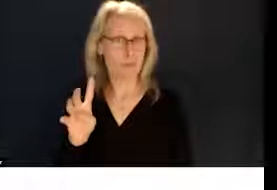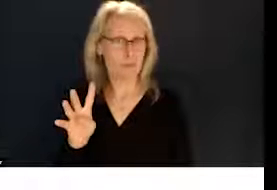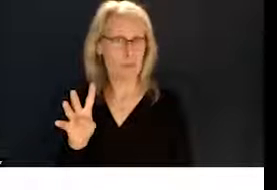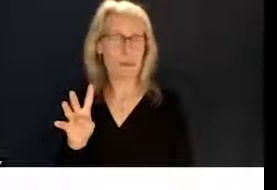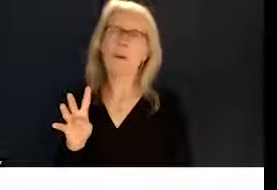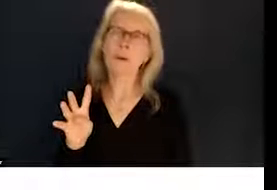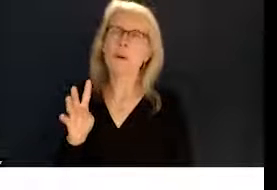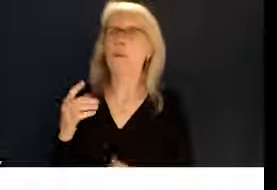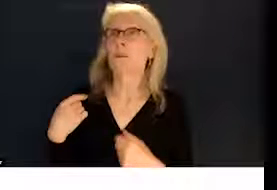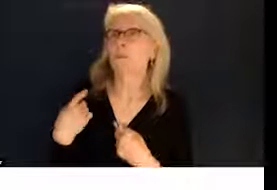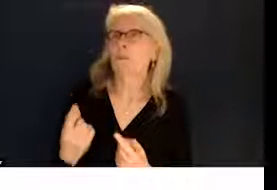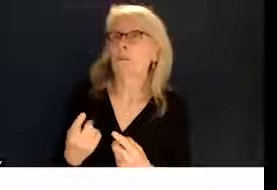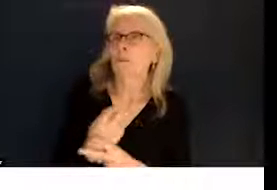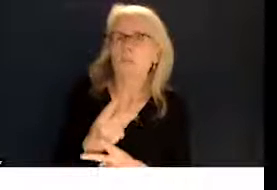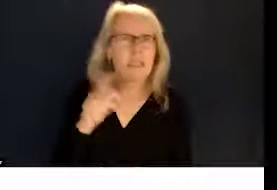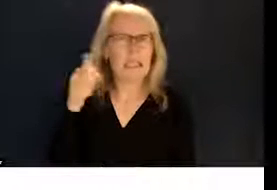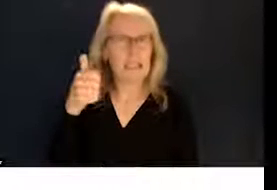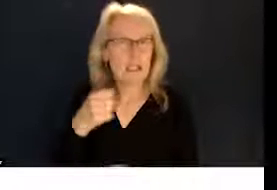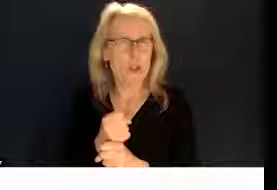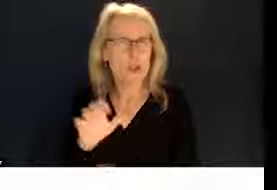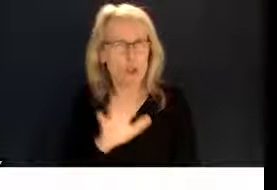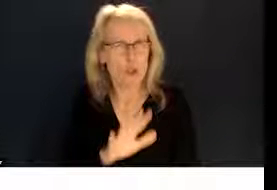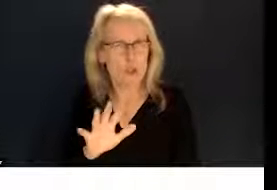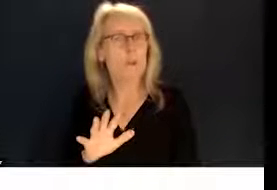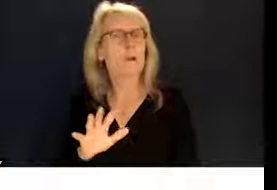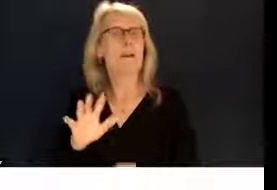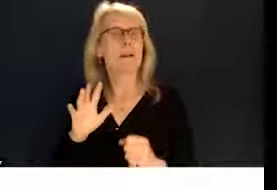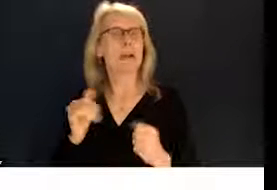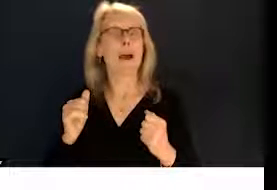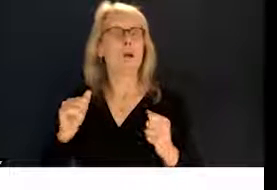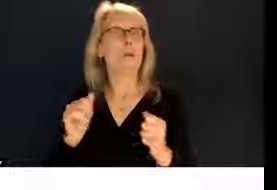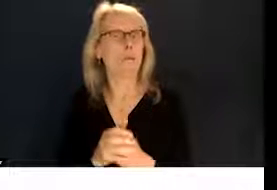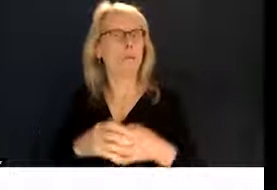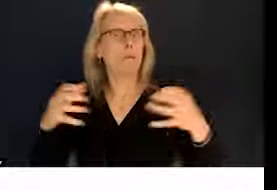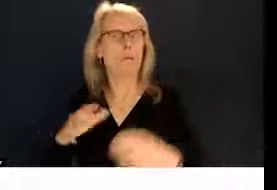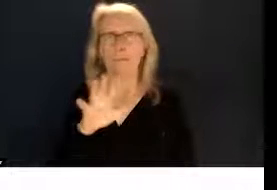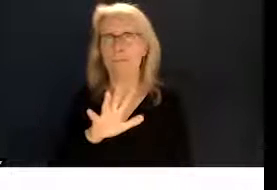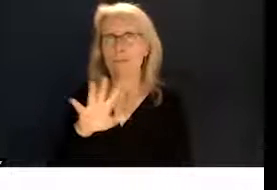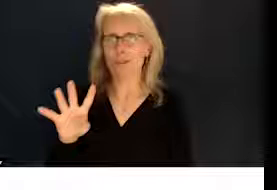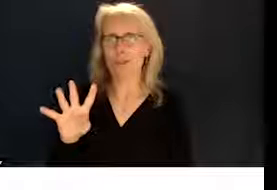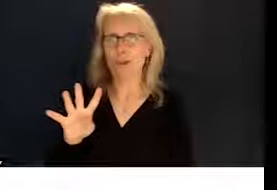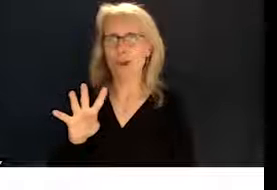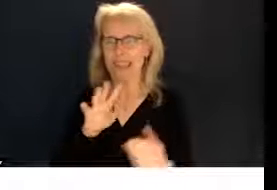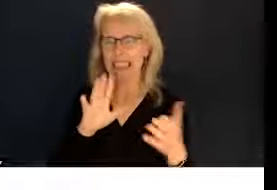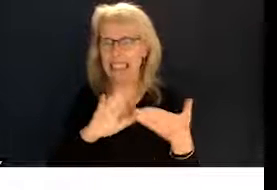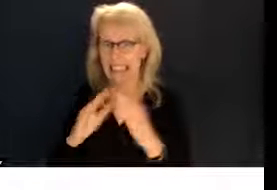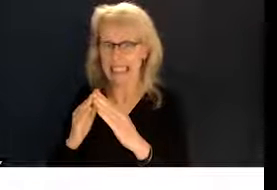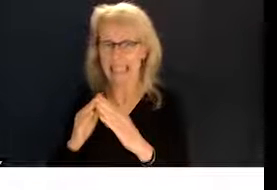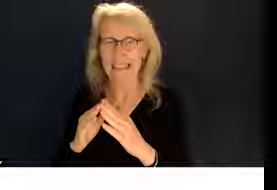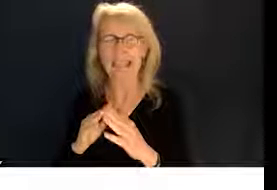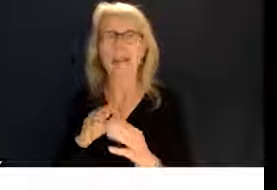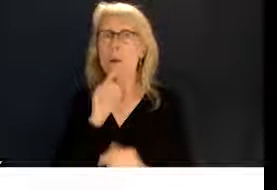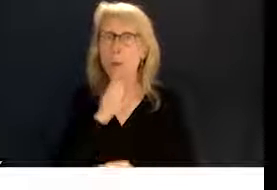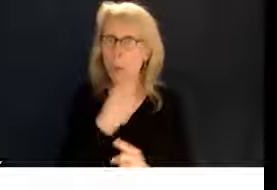the last 10 years to 54 cities, including those outside of the